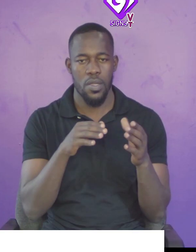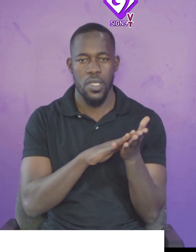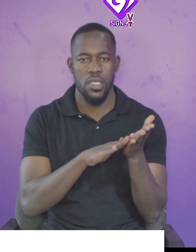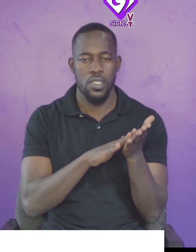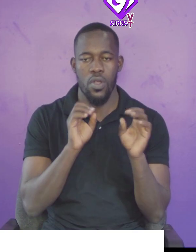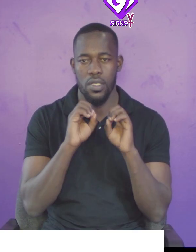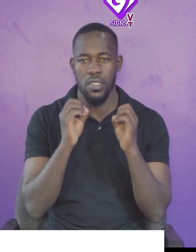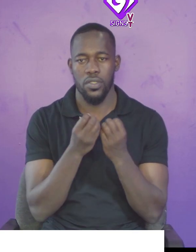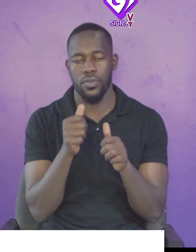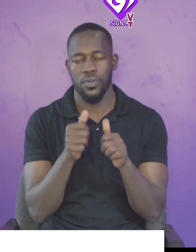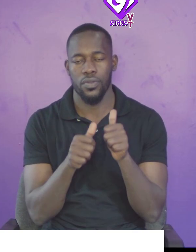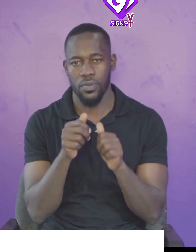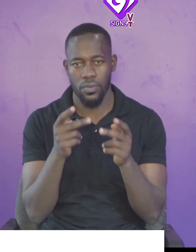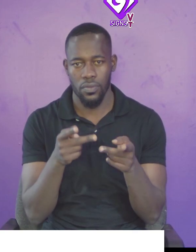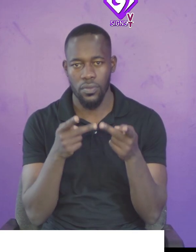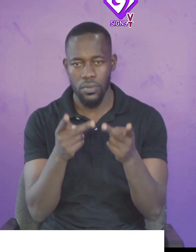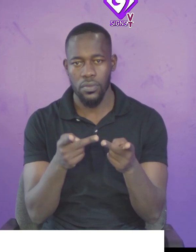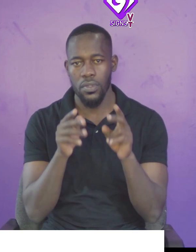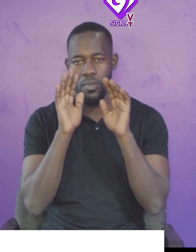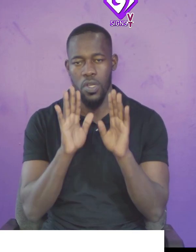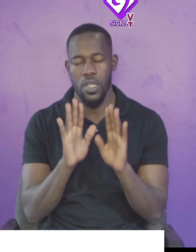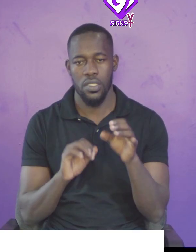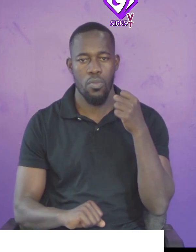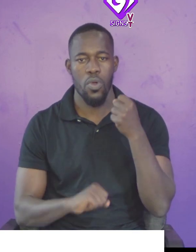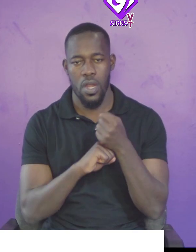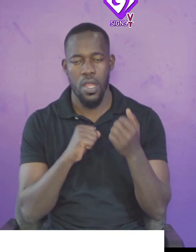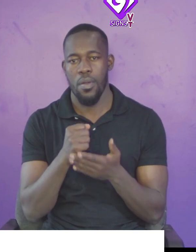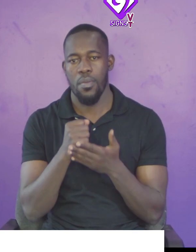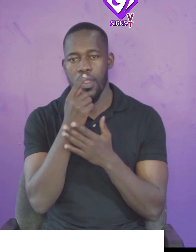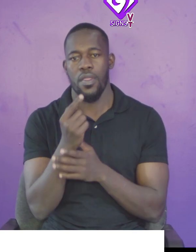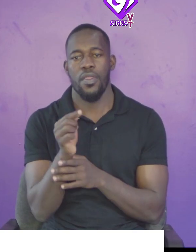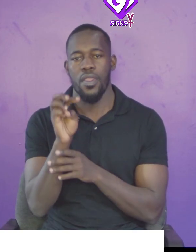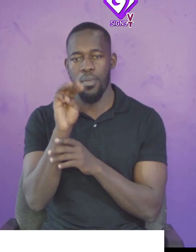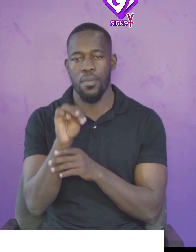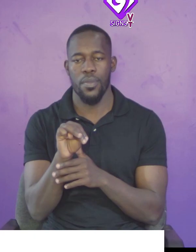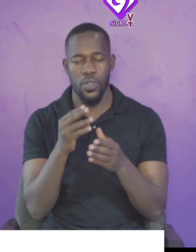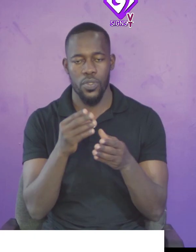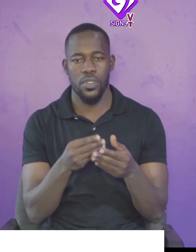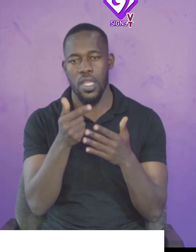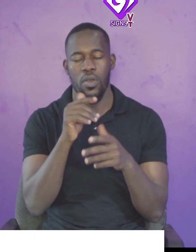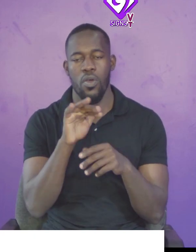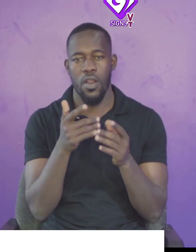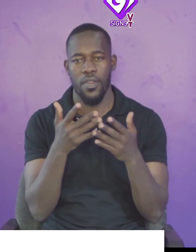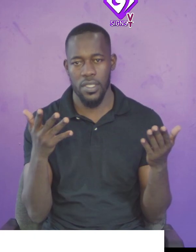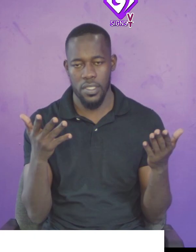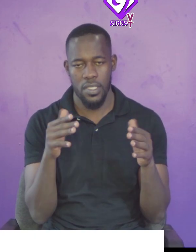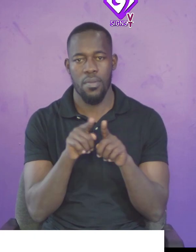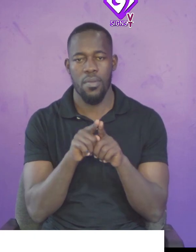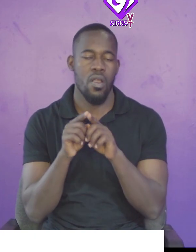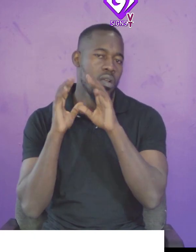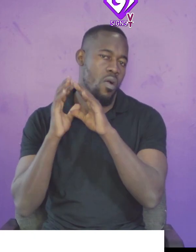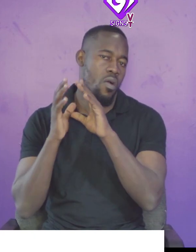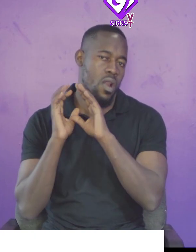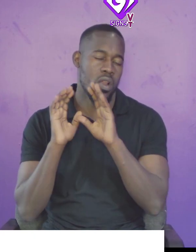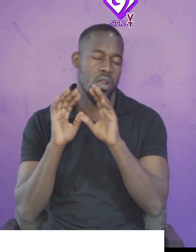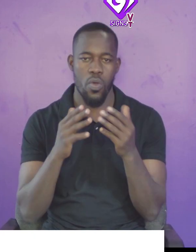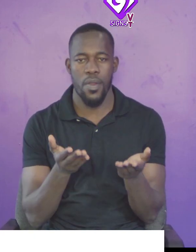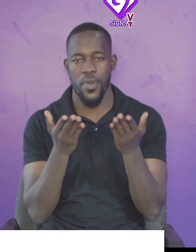have provided crucial support, enabling them to sell their products such as coconuts and improve